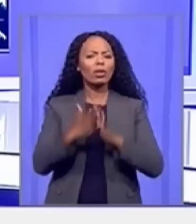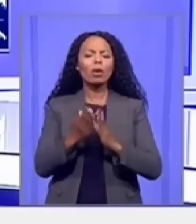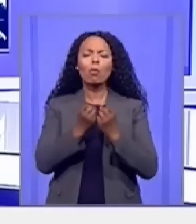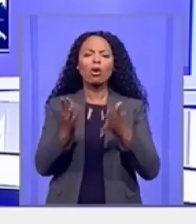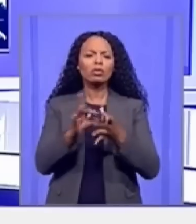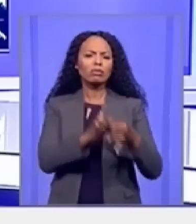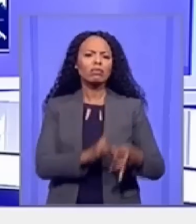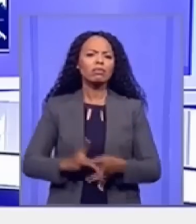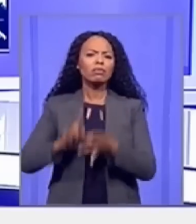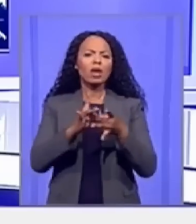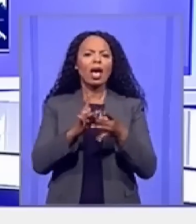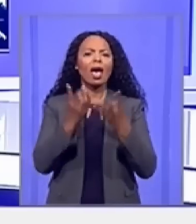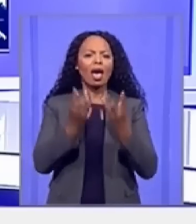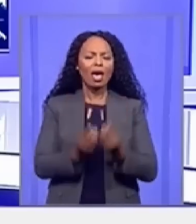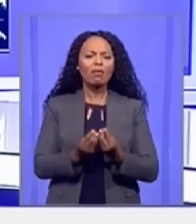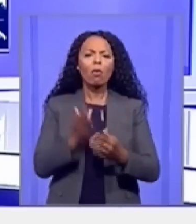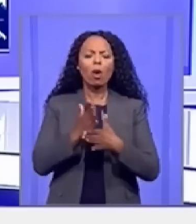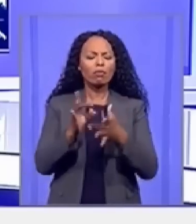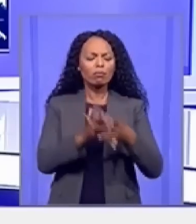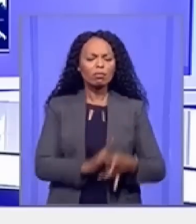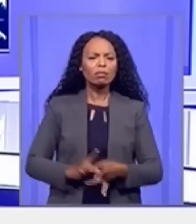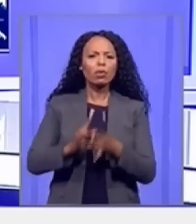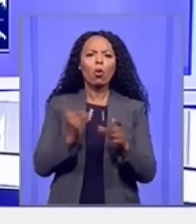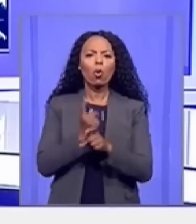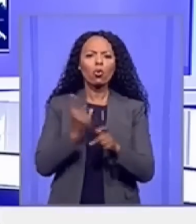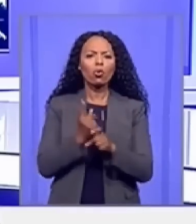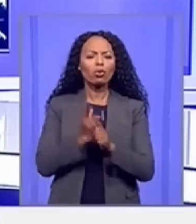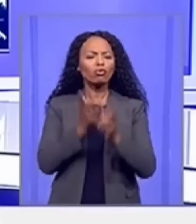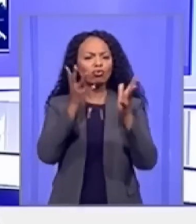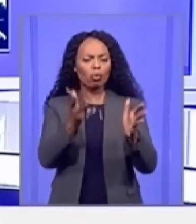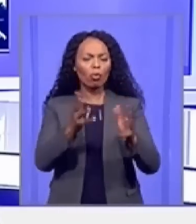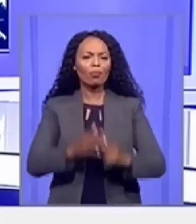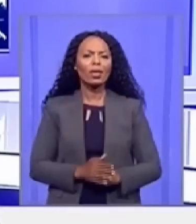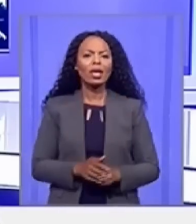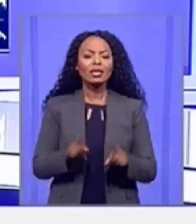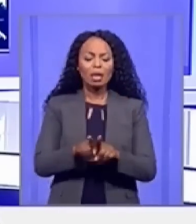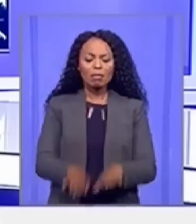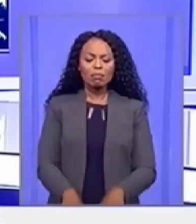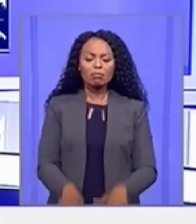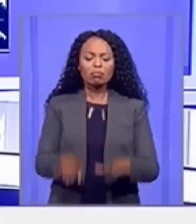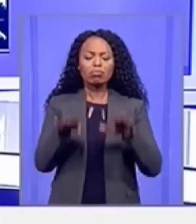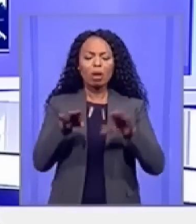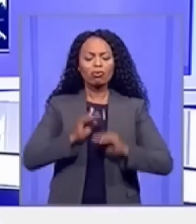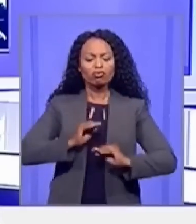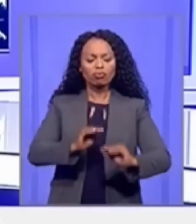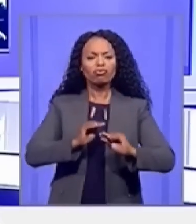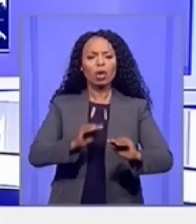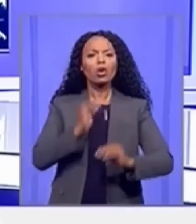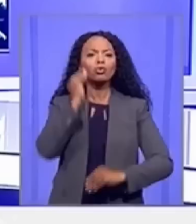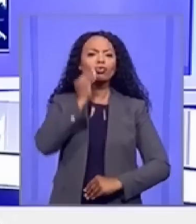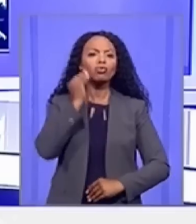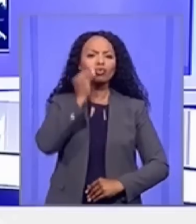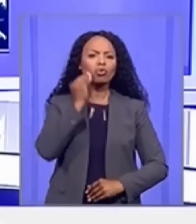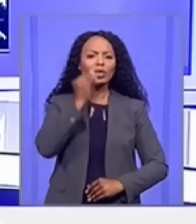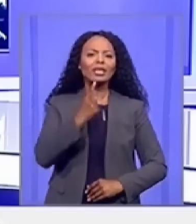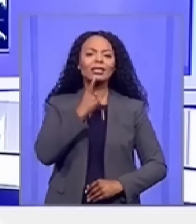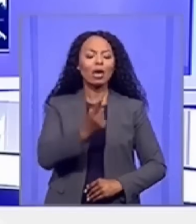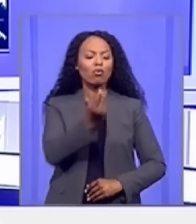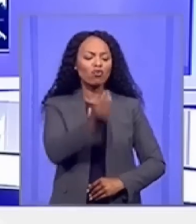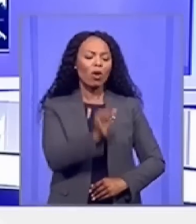maele a reng matlo ho tha mabapi kgodiso ya bana ka Sesotho re na le ntho re reng ngwana ke wa